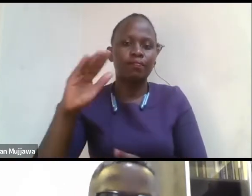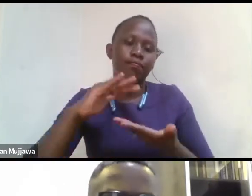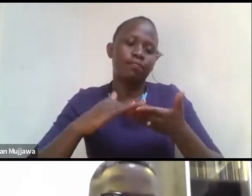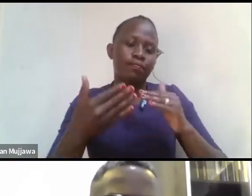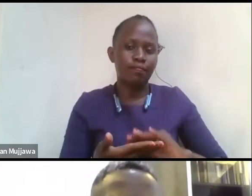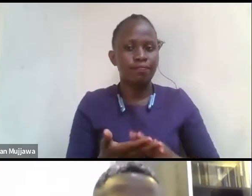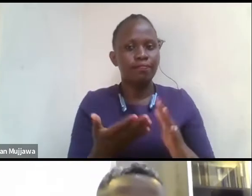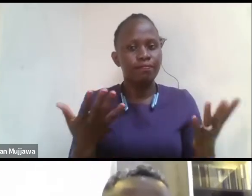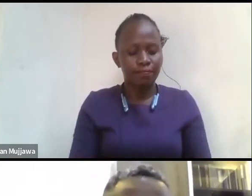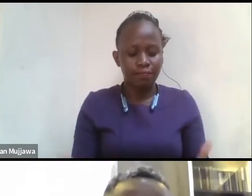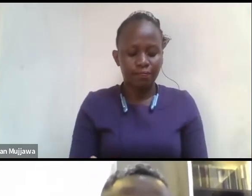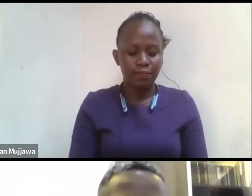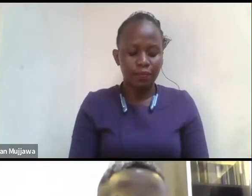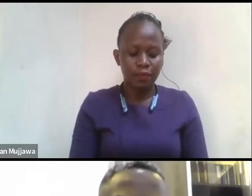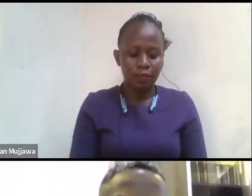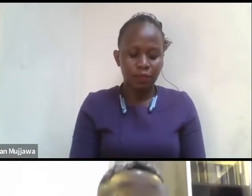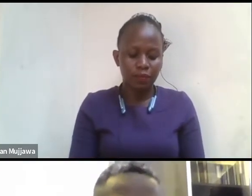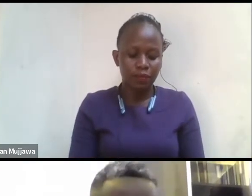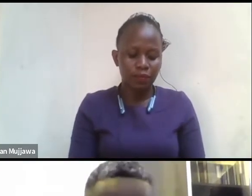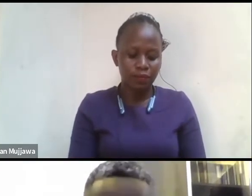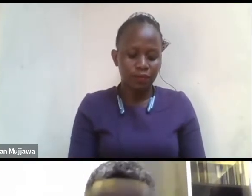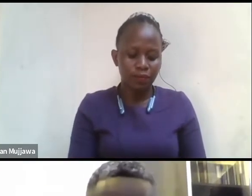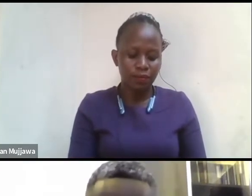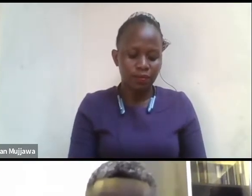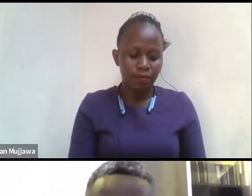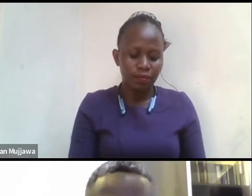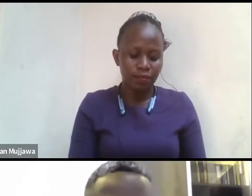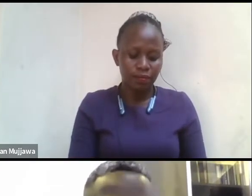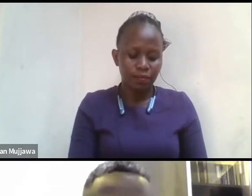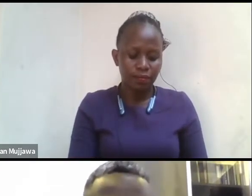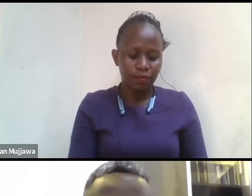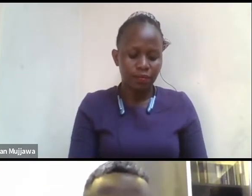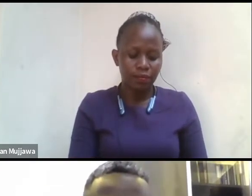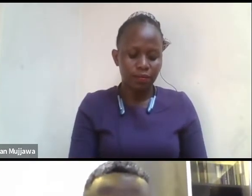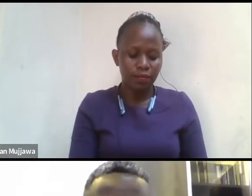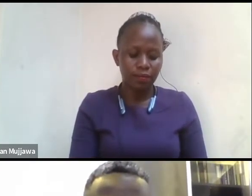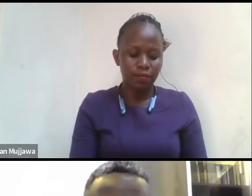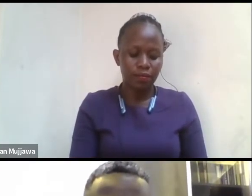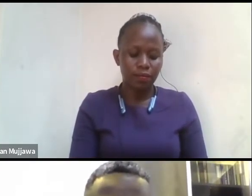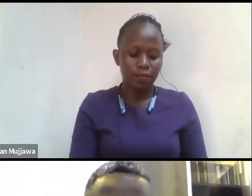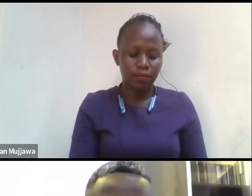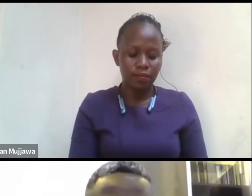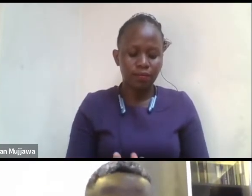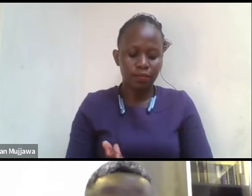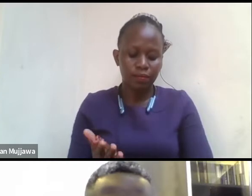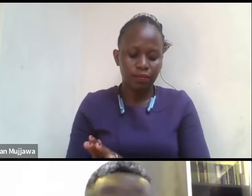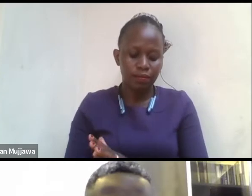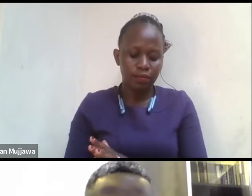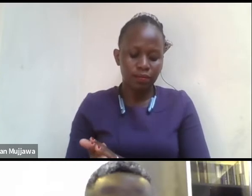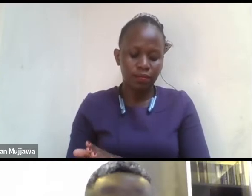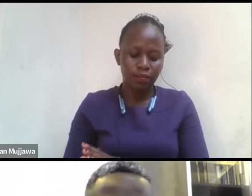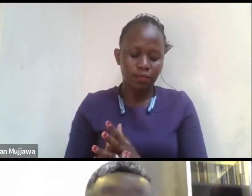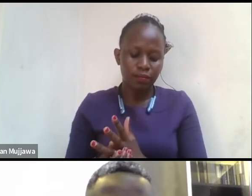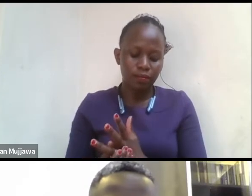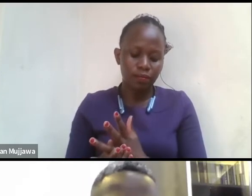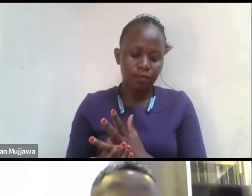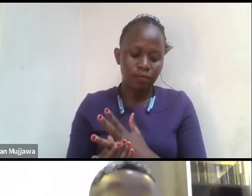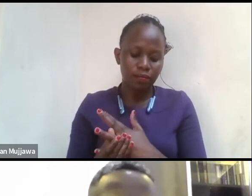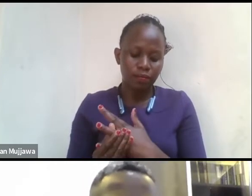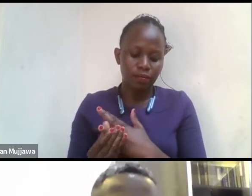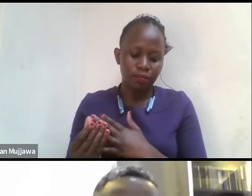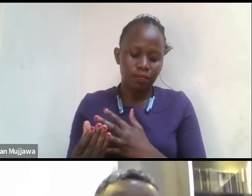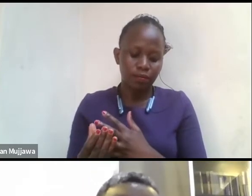you. Thank you very much, Hope. I think what you've just articulated in one word might just be information,